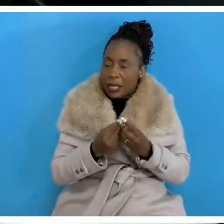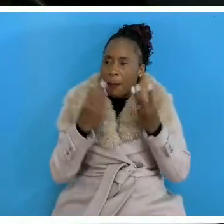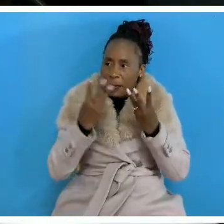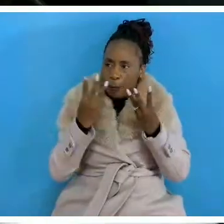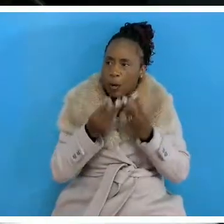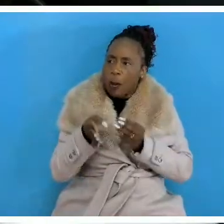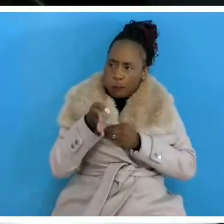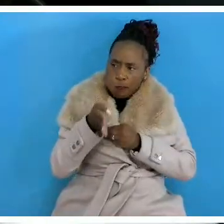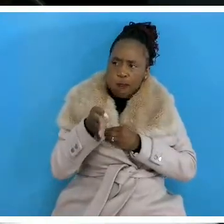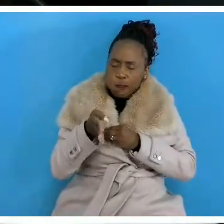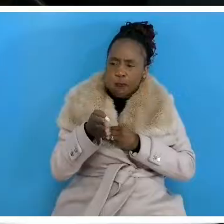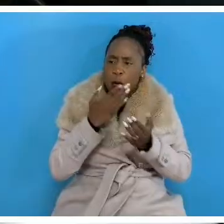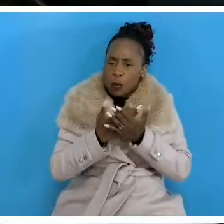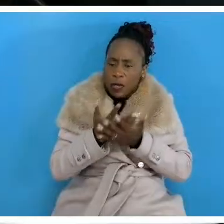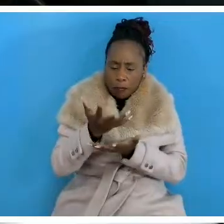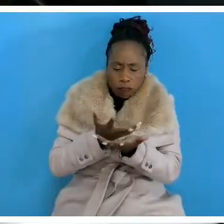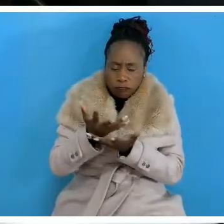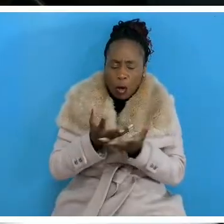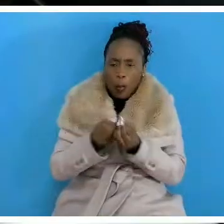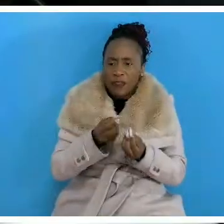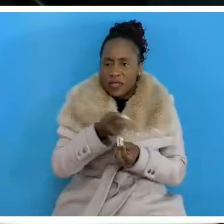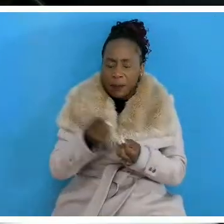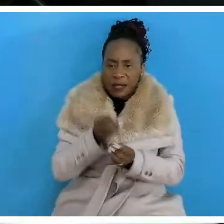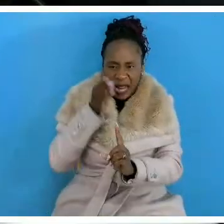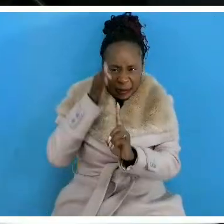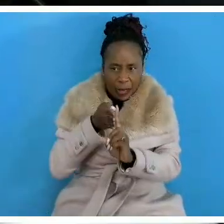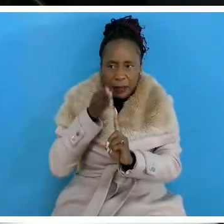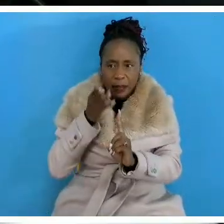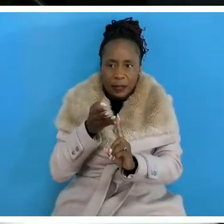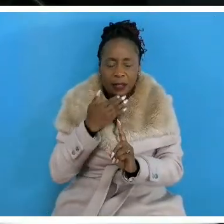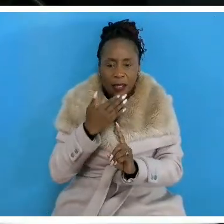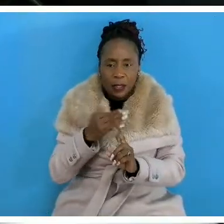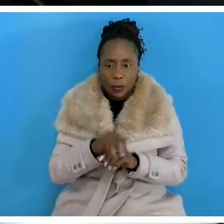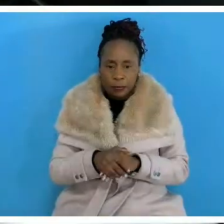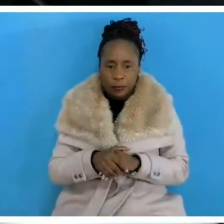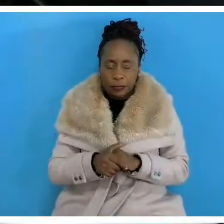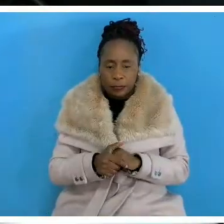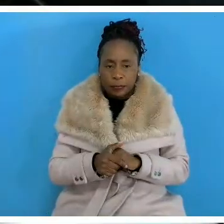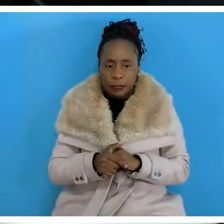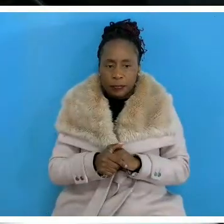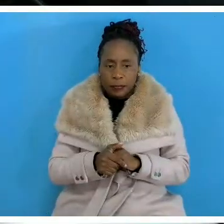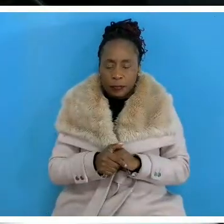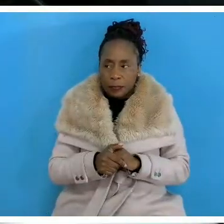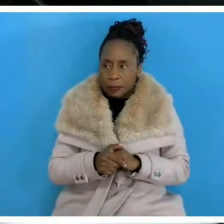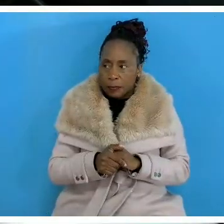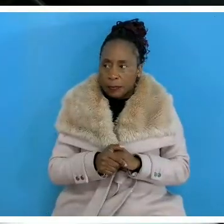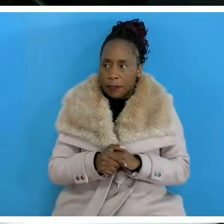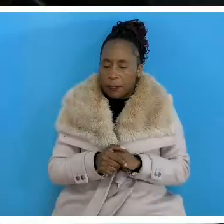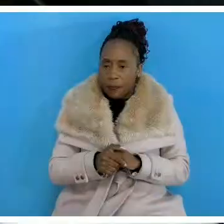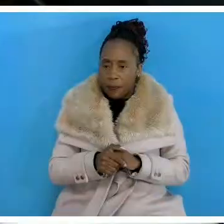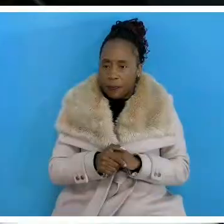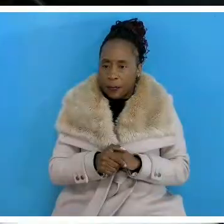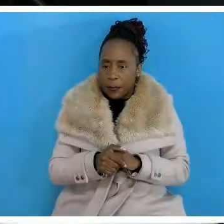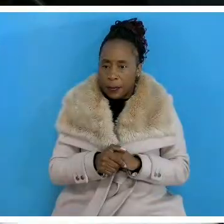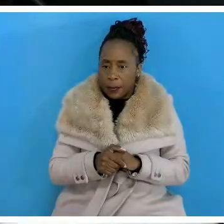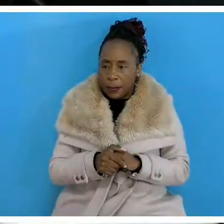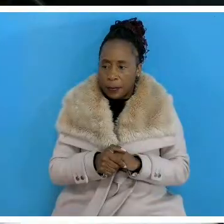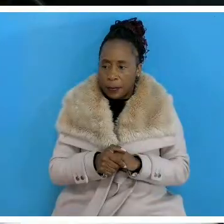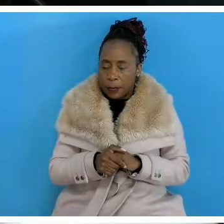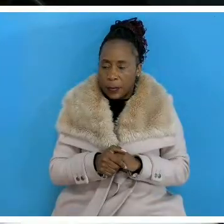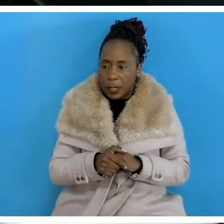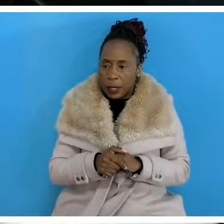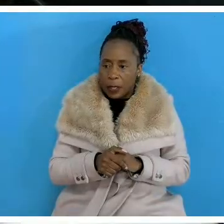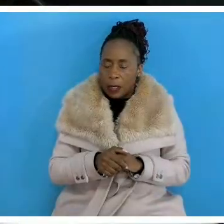so you can also engage with them directly. Okay, thank you. The loan is priced at prime. I think I did say